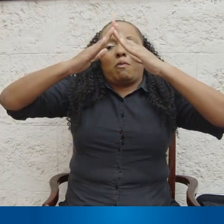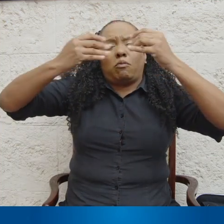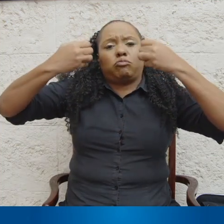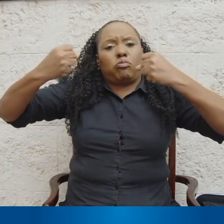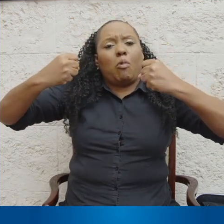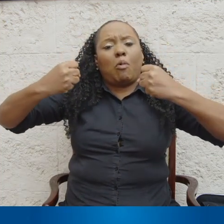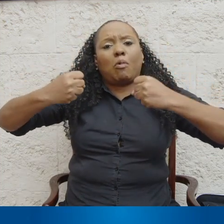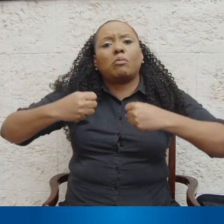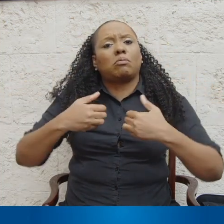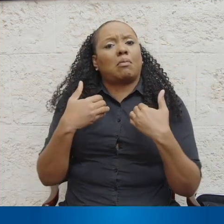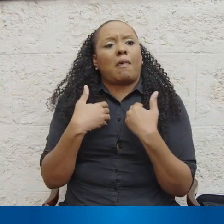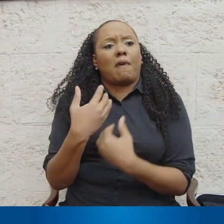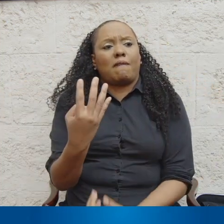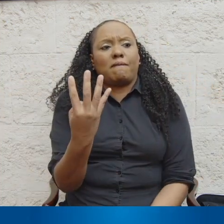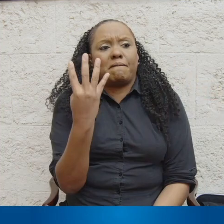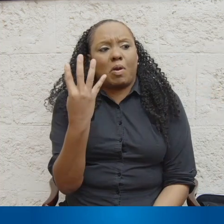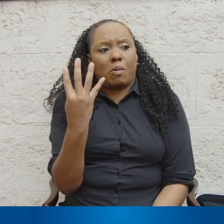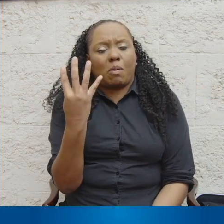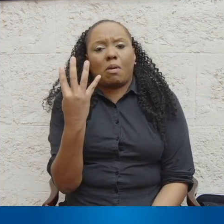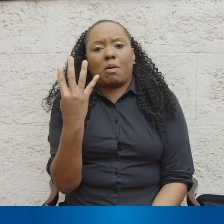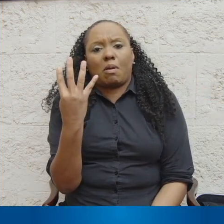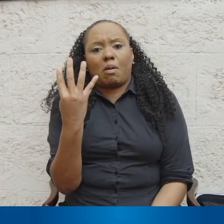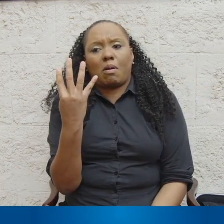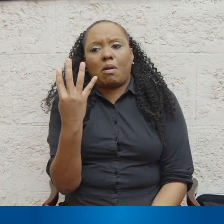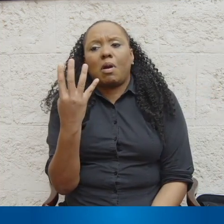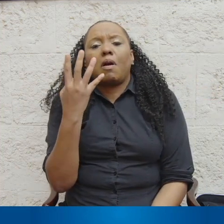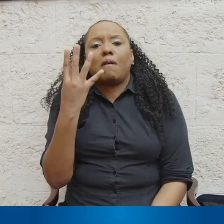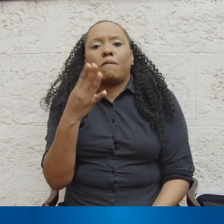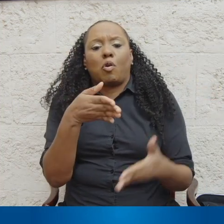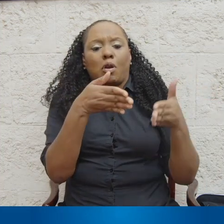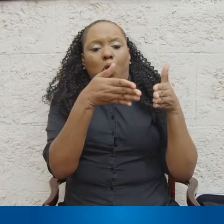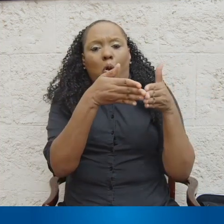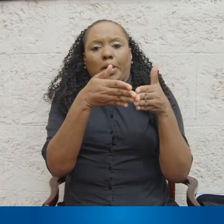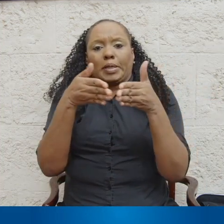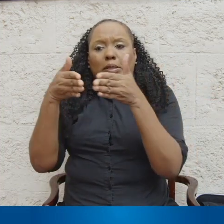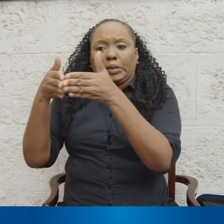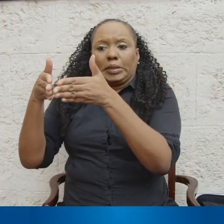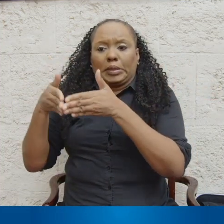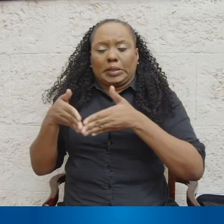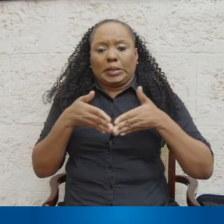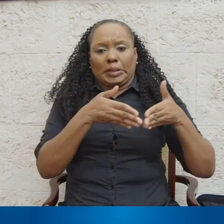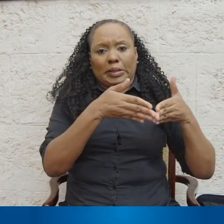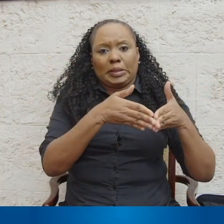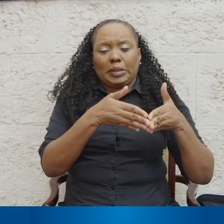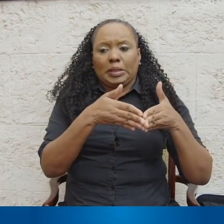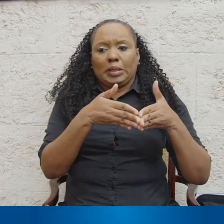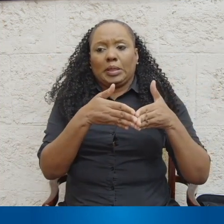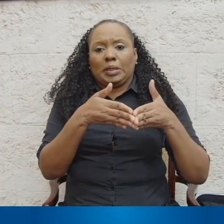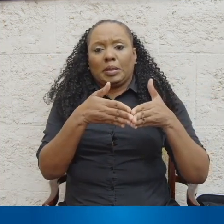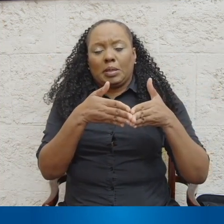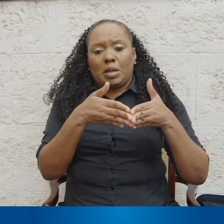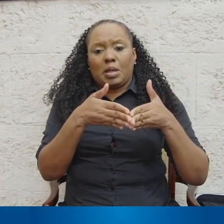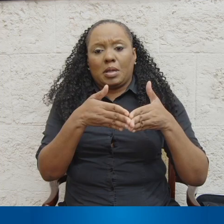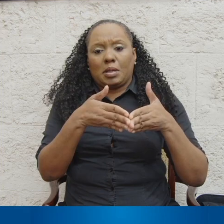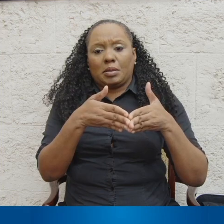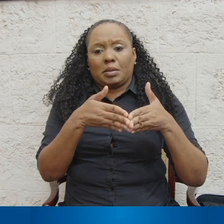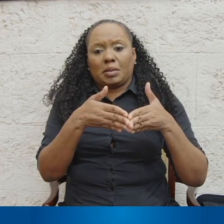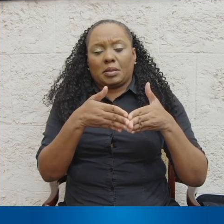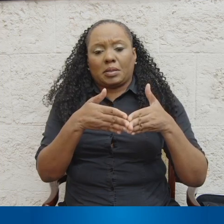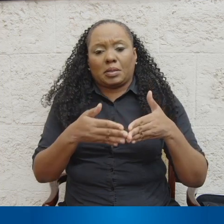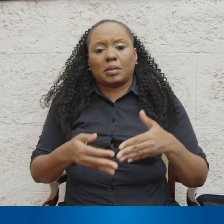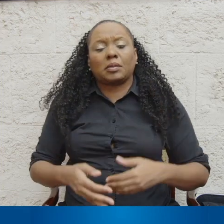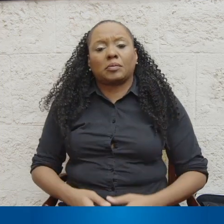on 4 of these at the 4 corners of the house, together with what's called a cross beam. Now, it